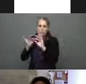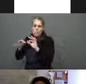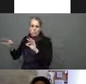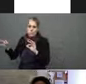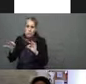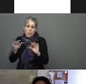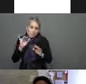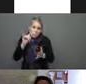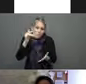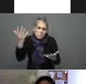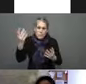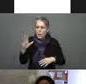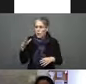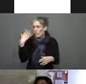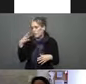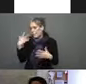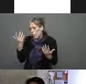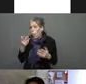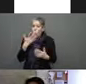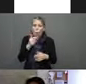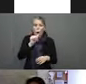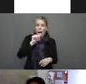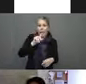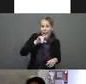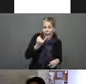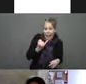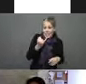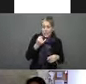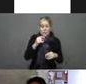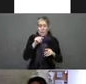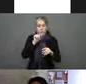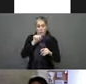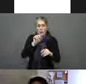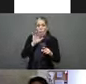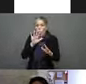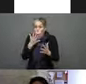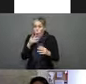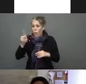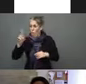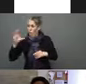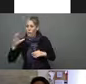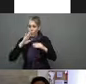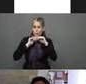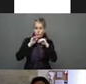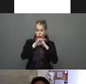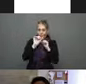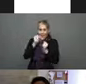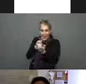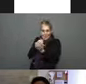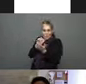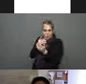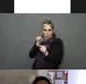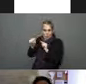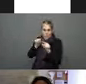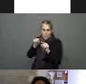between, you know, adjectives versus relative clause modifiers. So that's I, I, I,